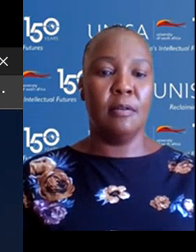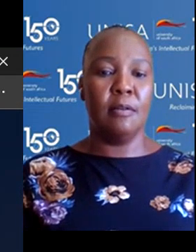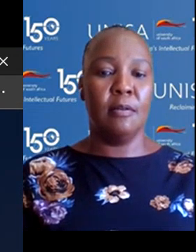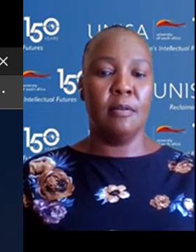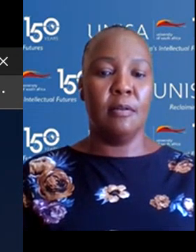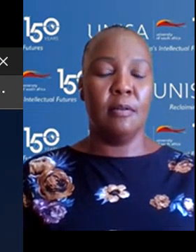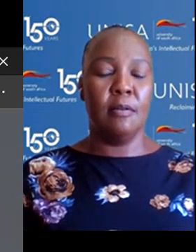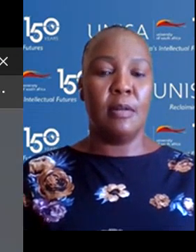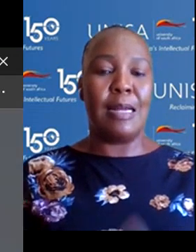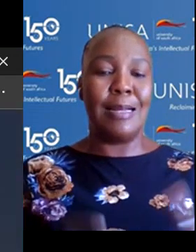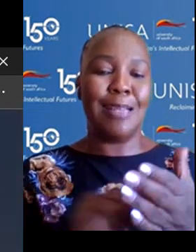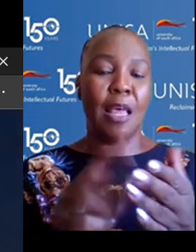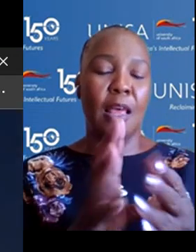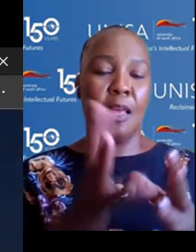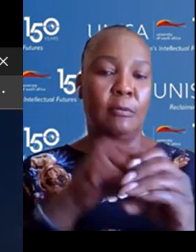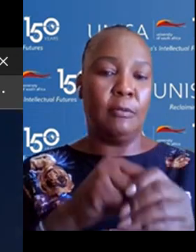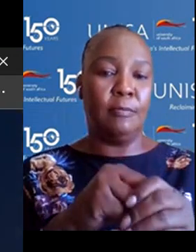Click on sign in.